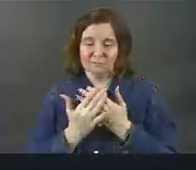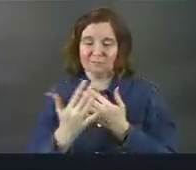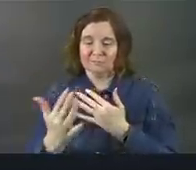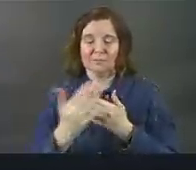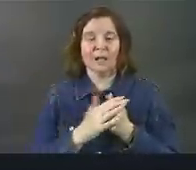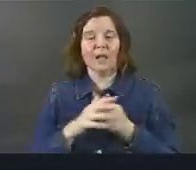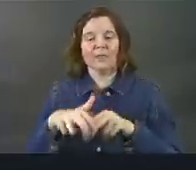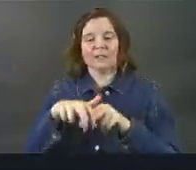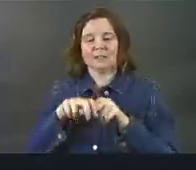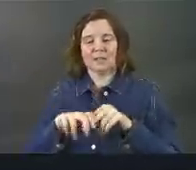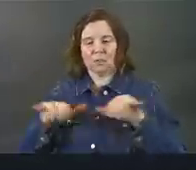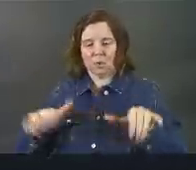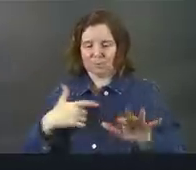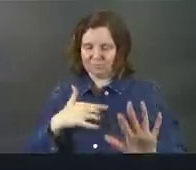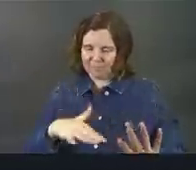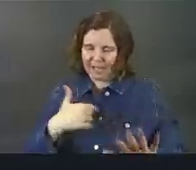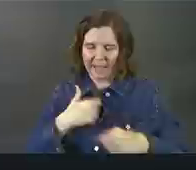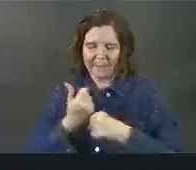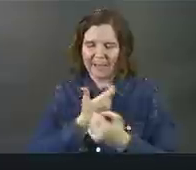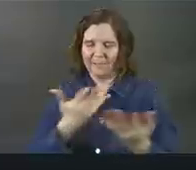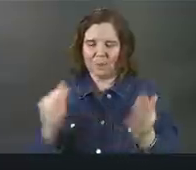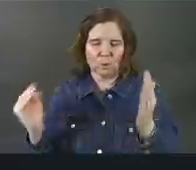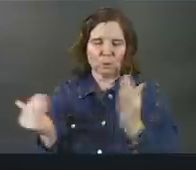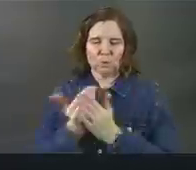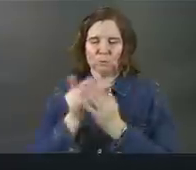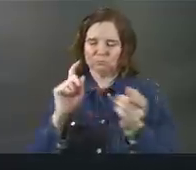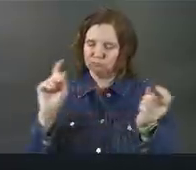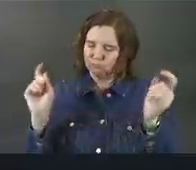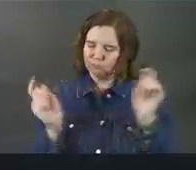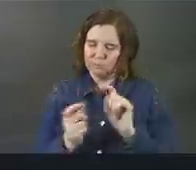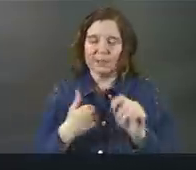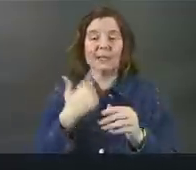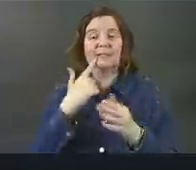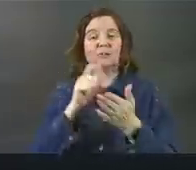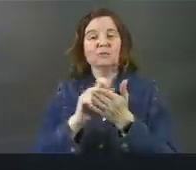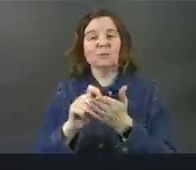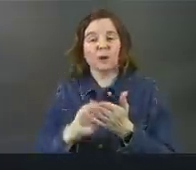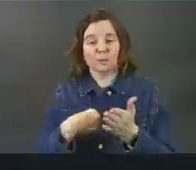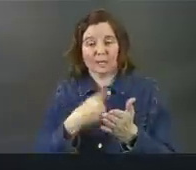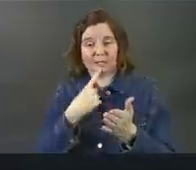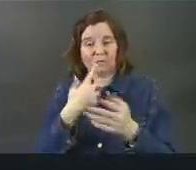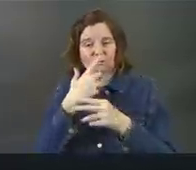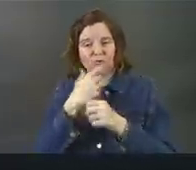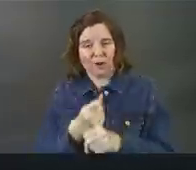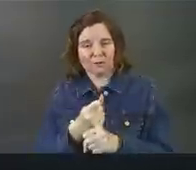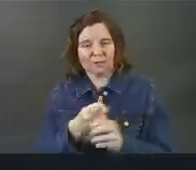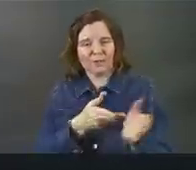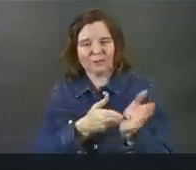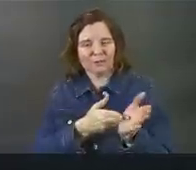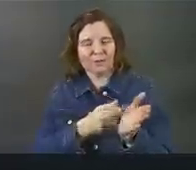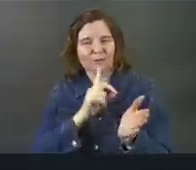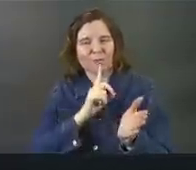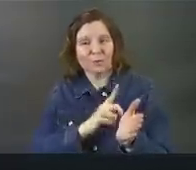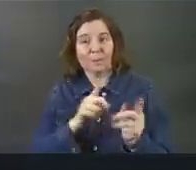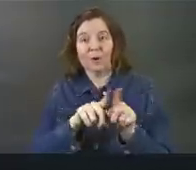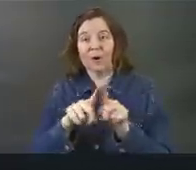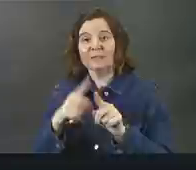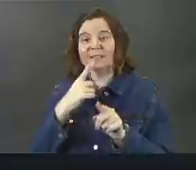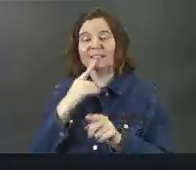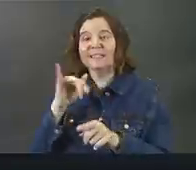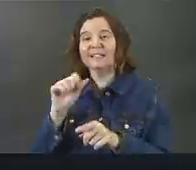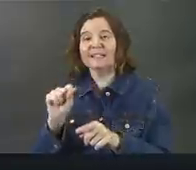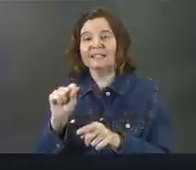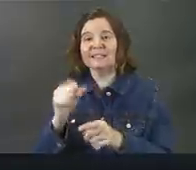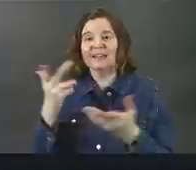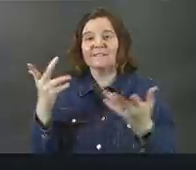on the throne said, look, I am making everything new. And then he said to me, write this down, for what I tell you is trustworthy and true. And he also said, it